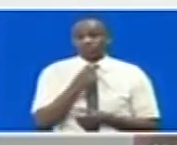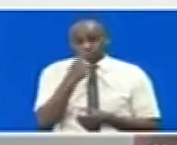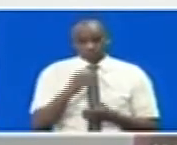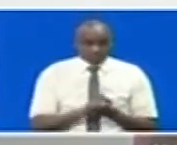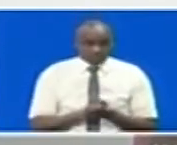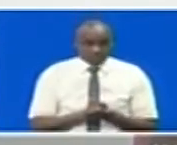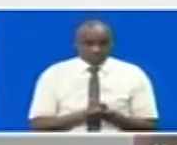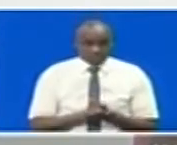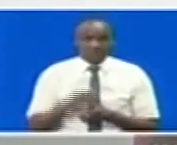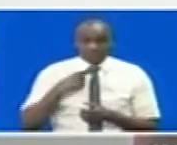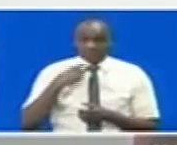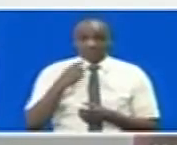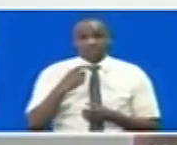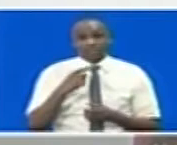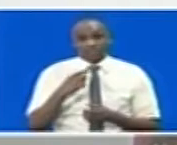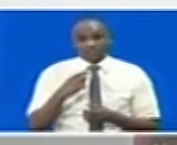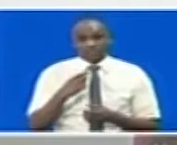first commend him.